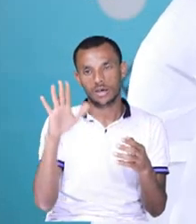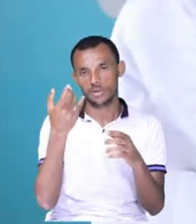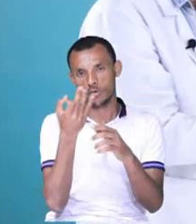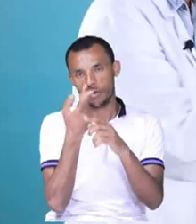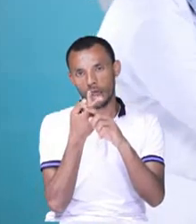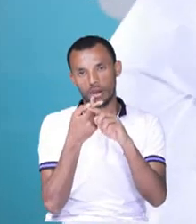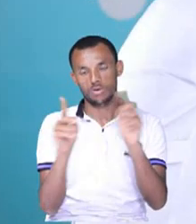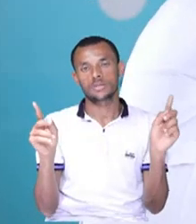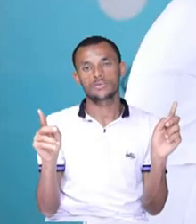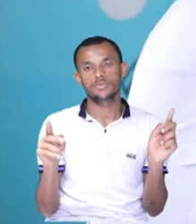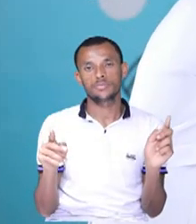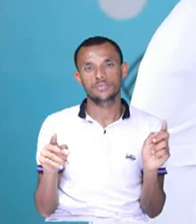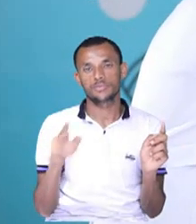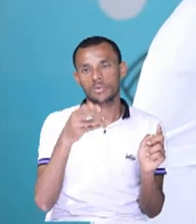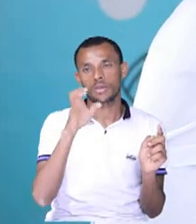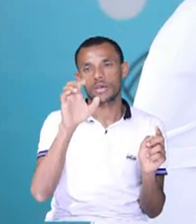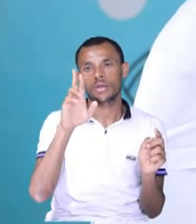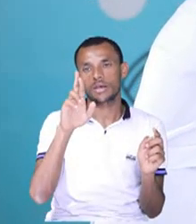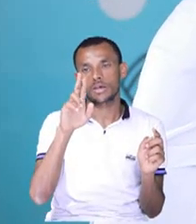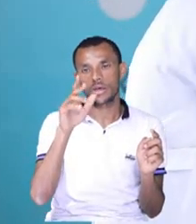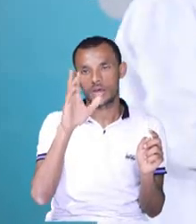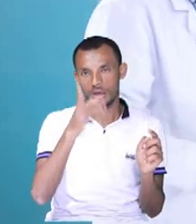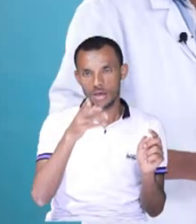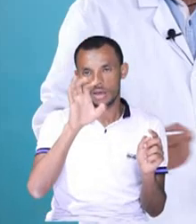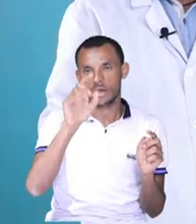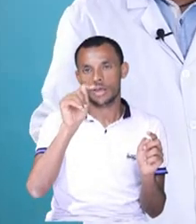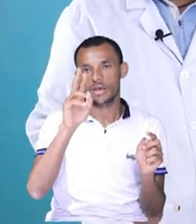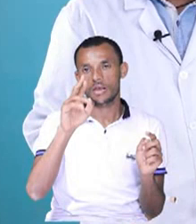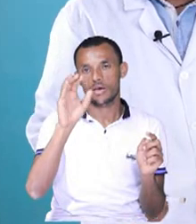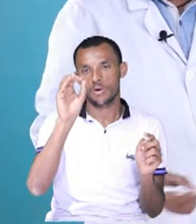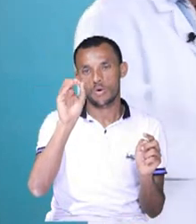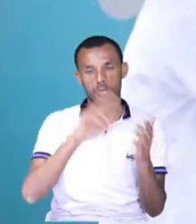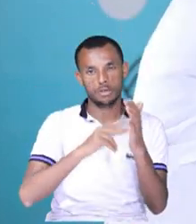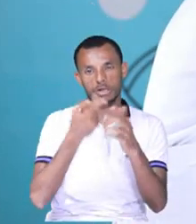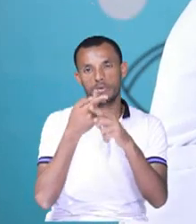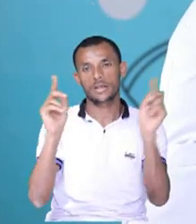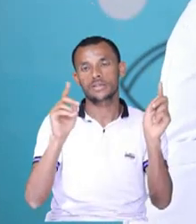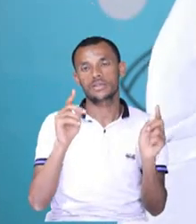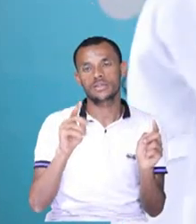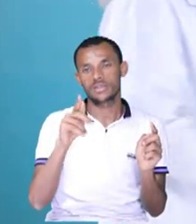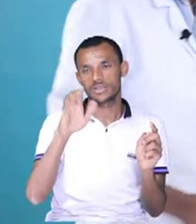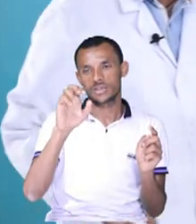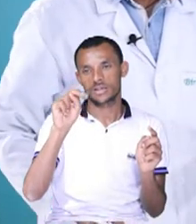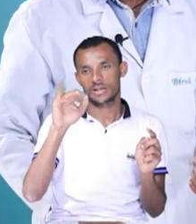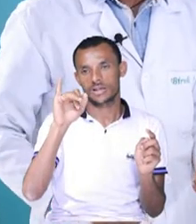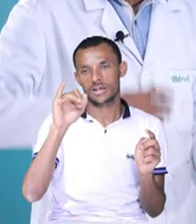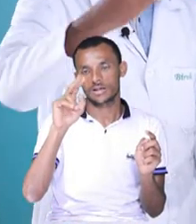of heterogeneous reaction. By the way, hetero means different. Geneous,